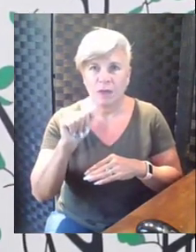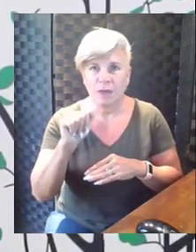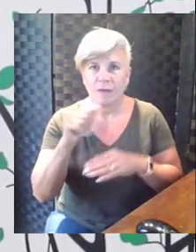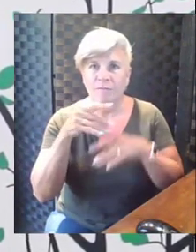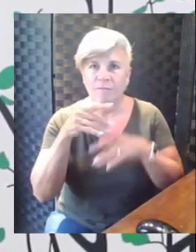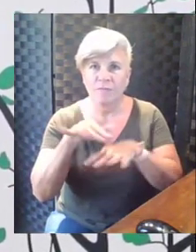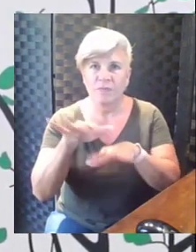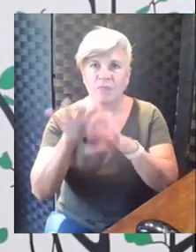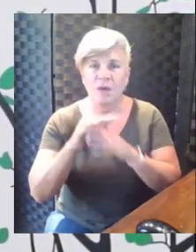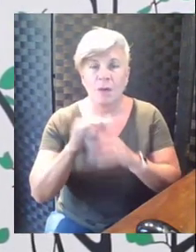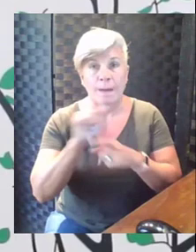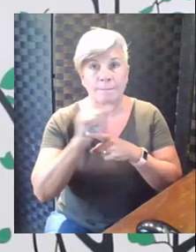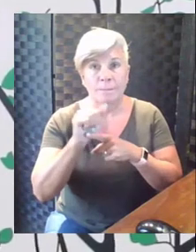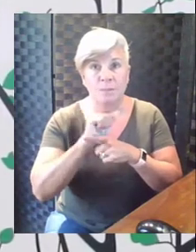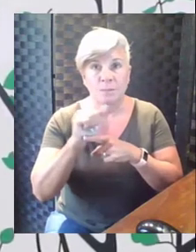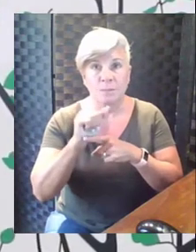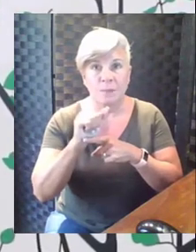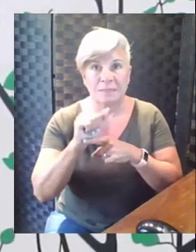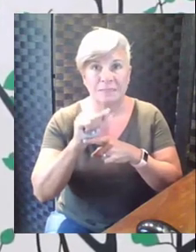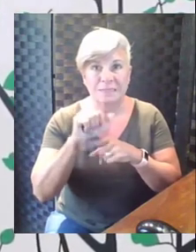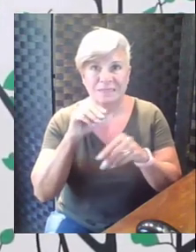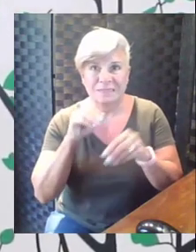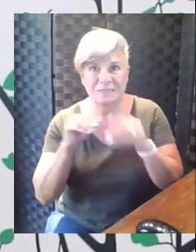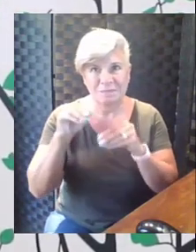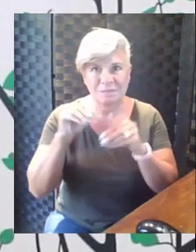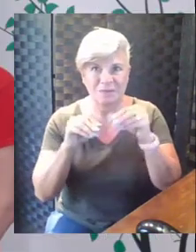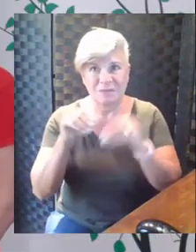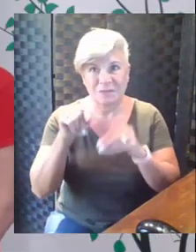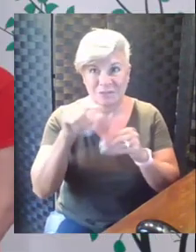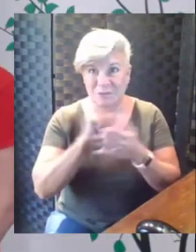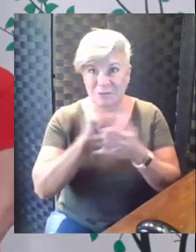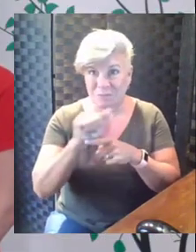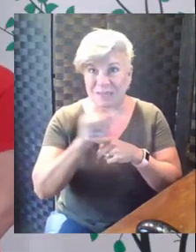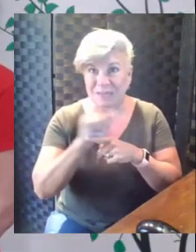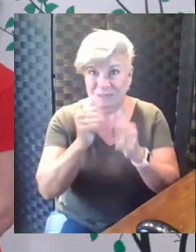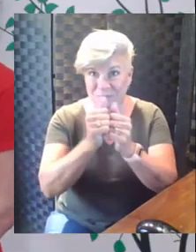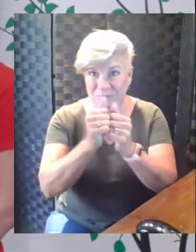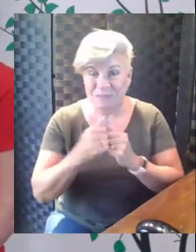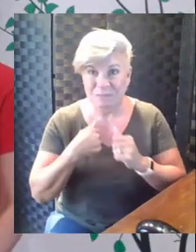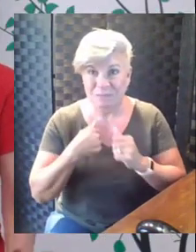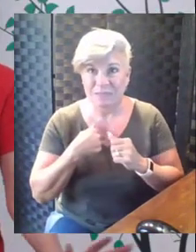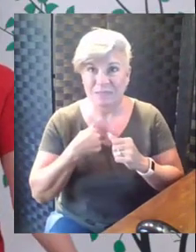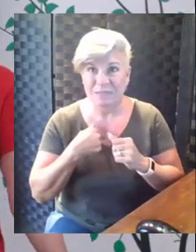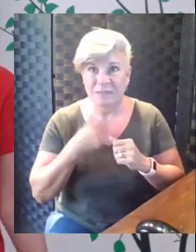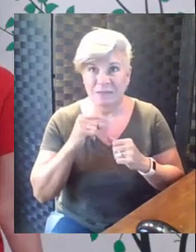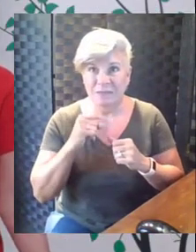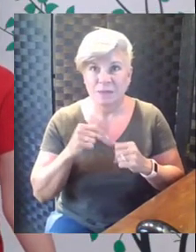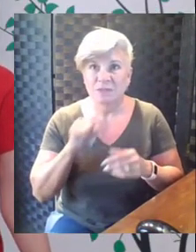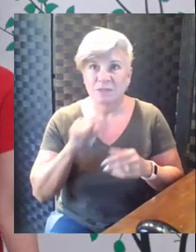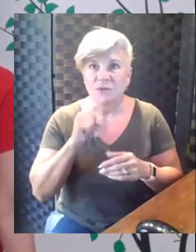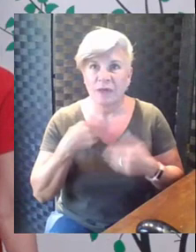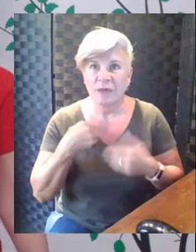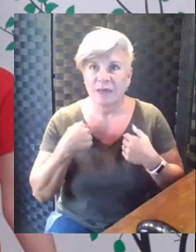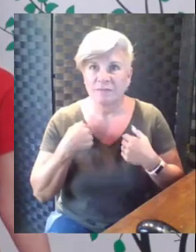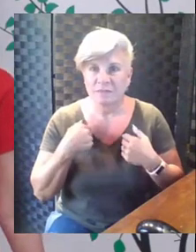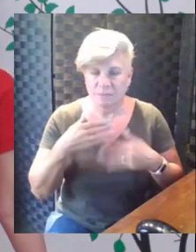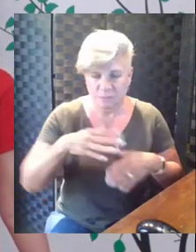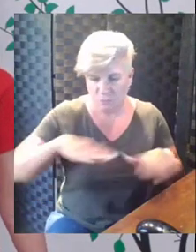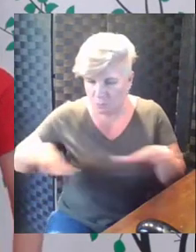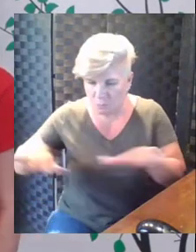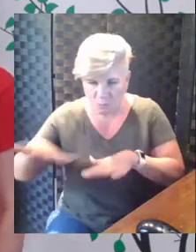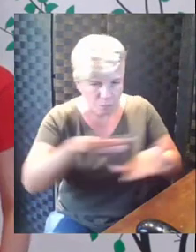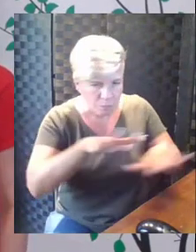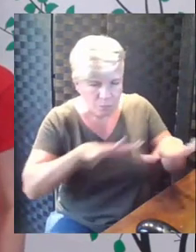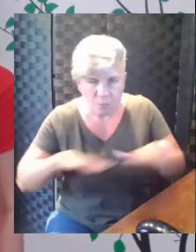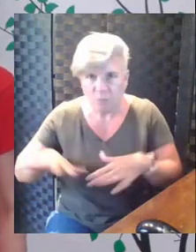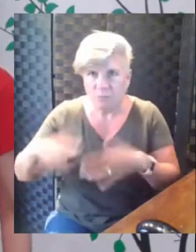we're going to be practicing some poses today. I'm going to have you practice along with me. So you're going to need to make sure that you have a little bit of space to